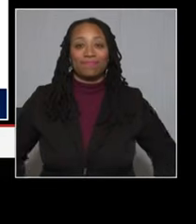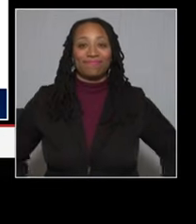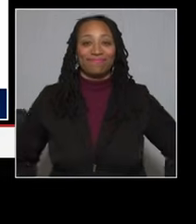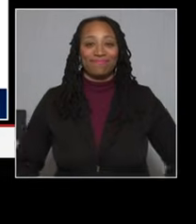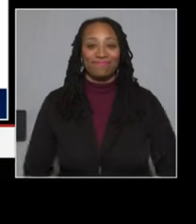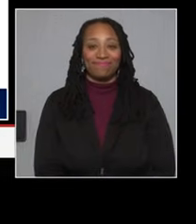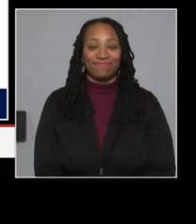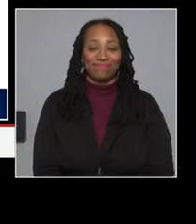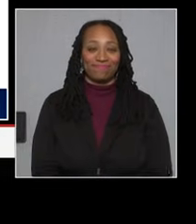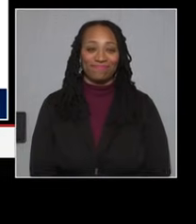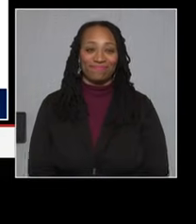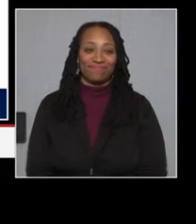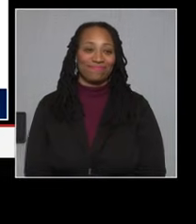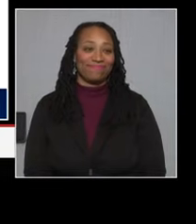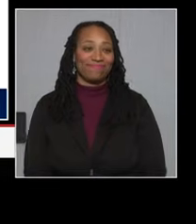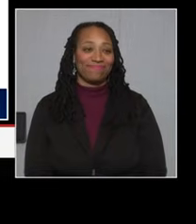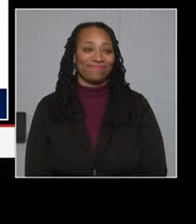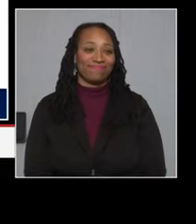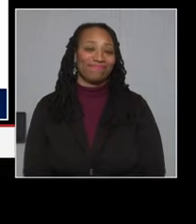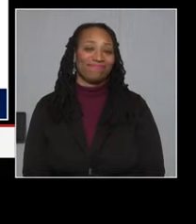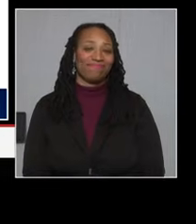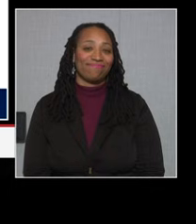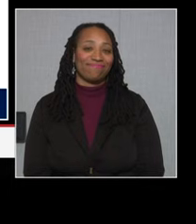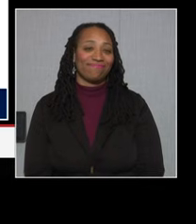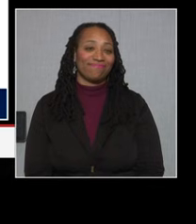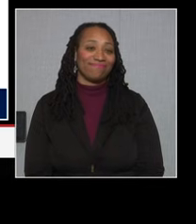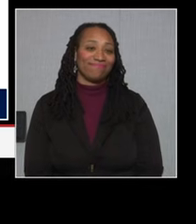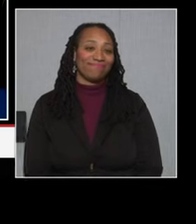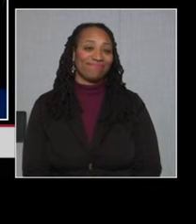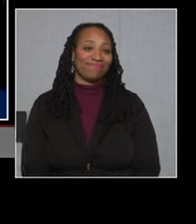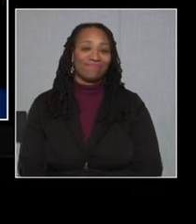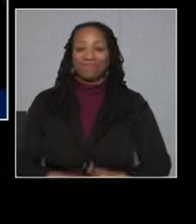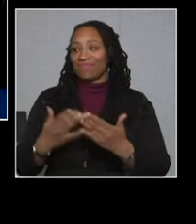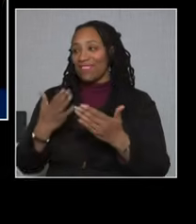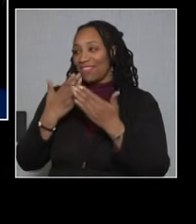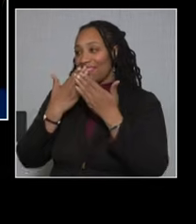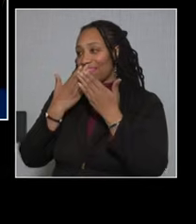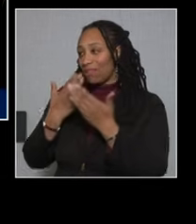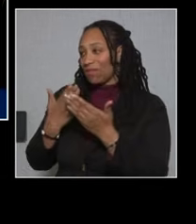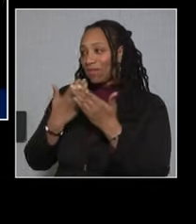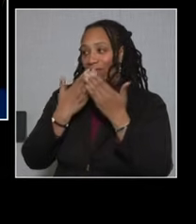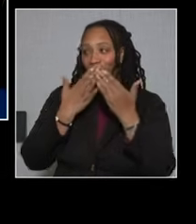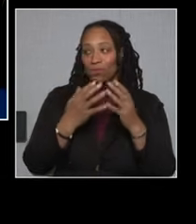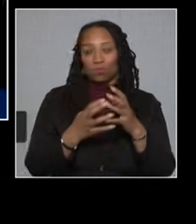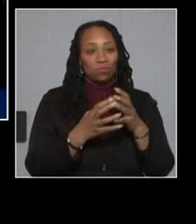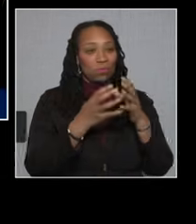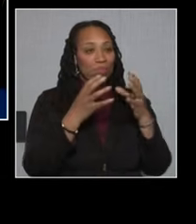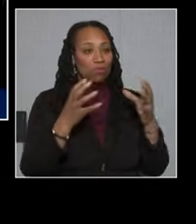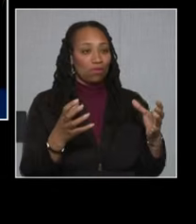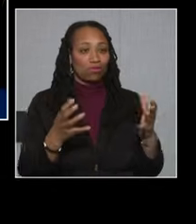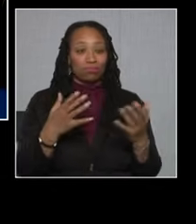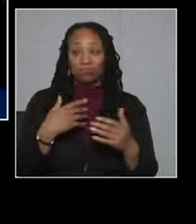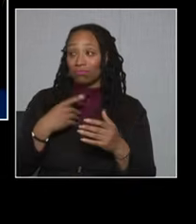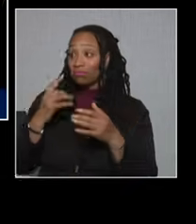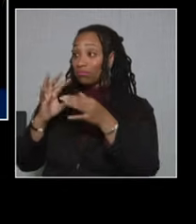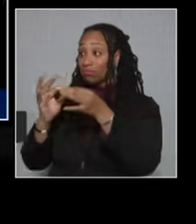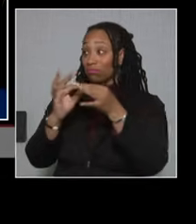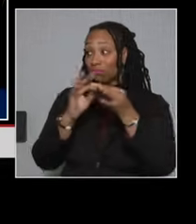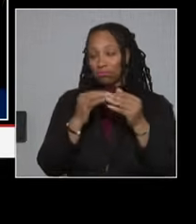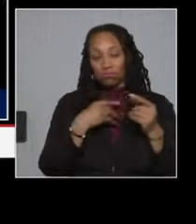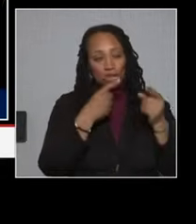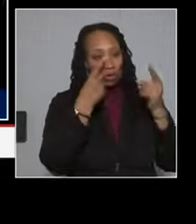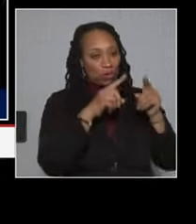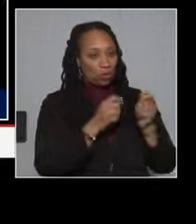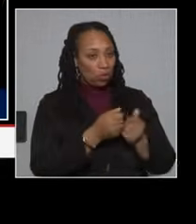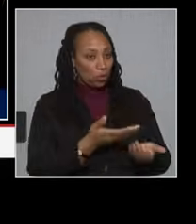to the hardworking men and women of the Metropolitan Police Department. We're grateful for their work. We also know in public safety and justice that it